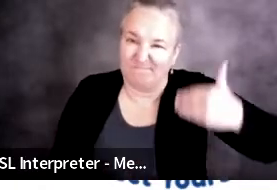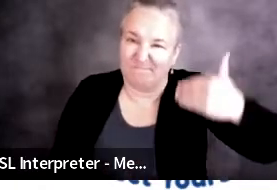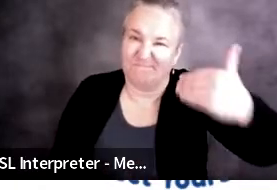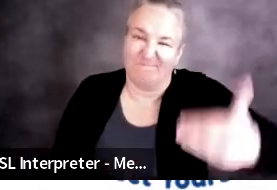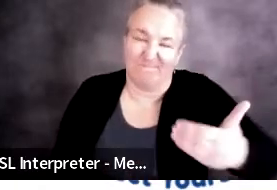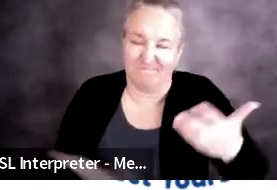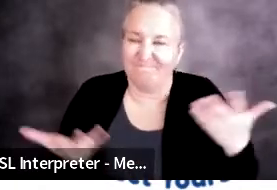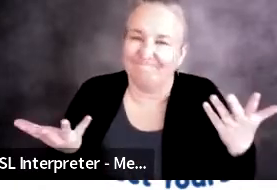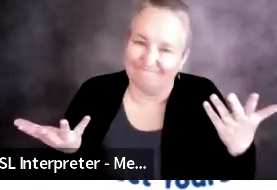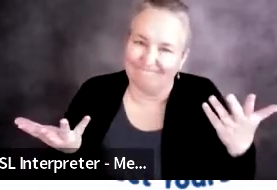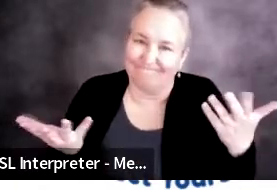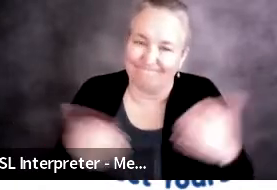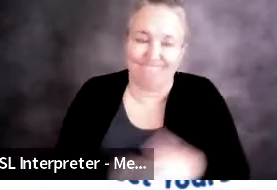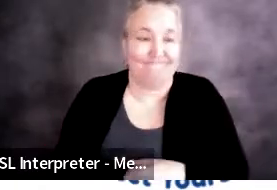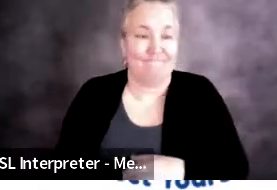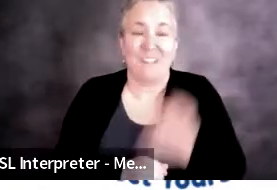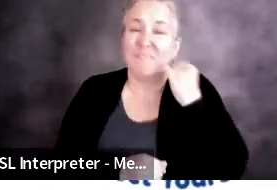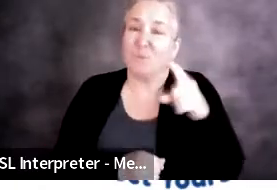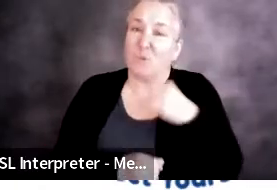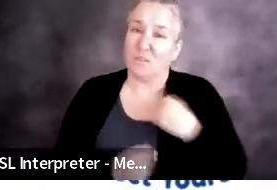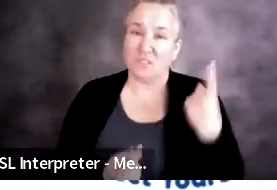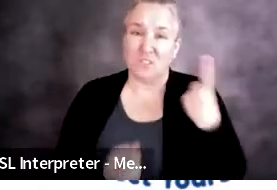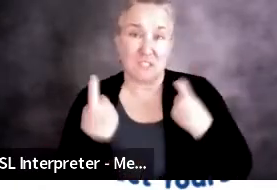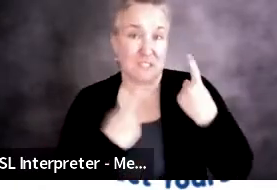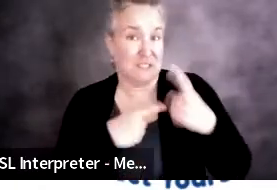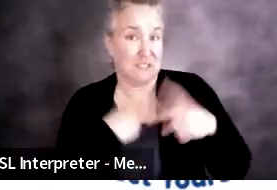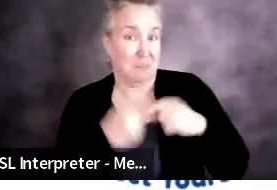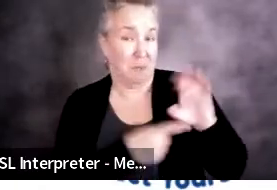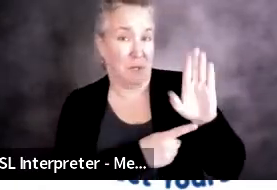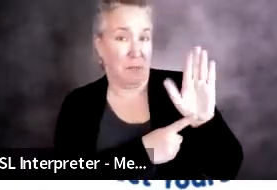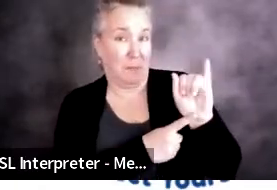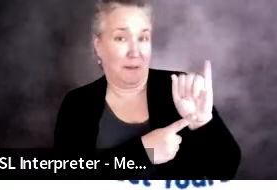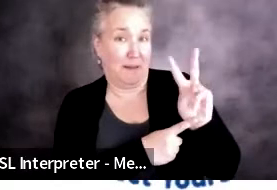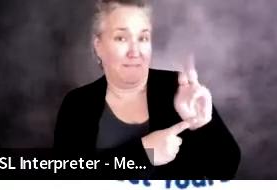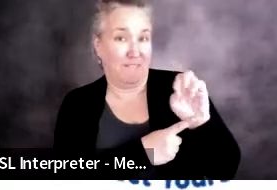If you have any questions about the bivalent vaccine,